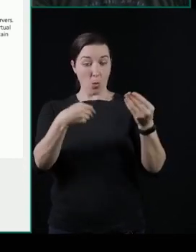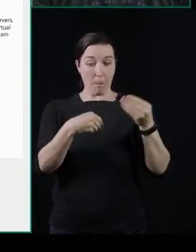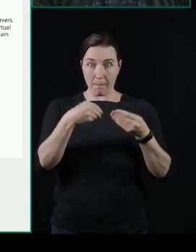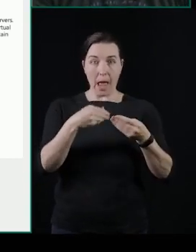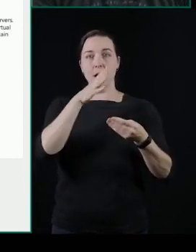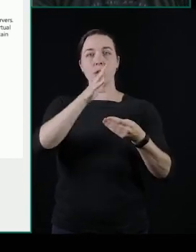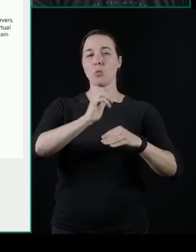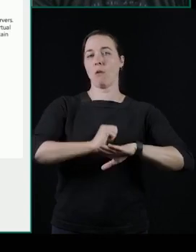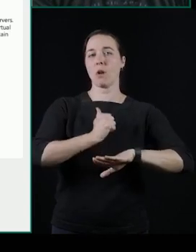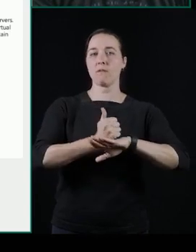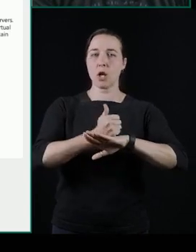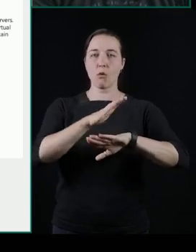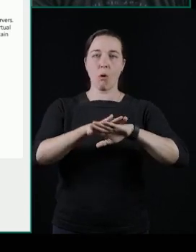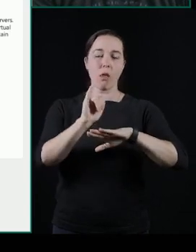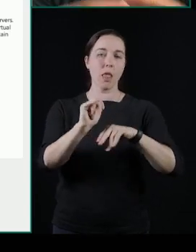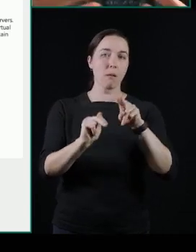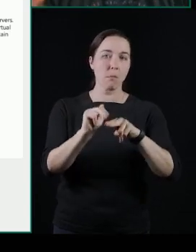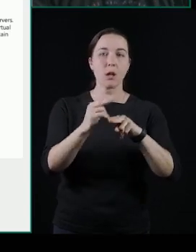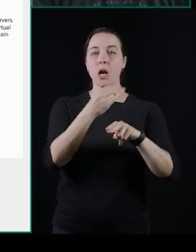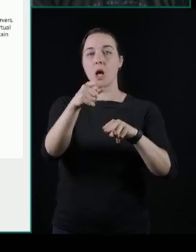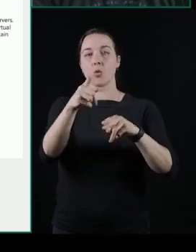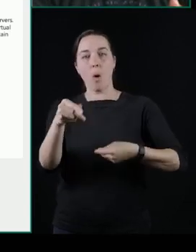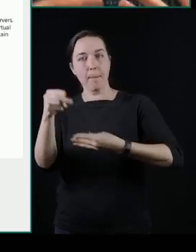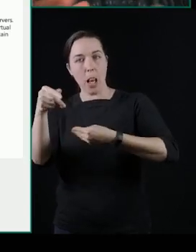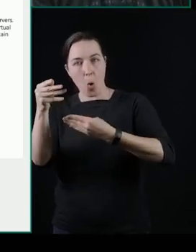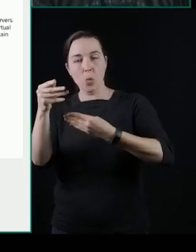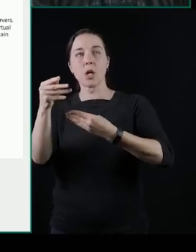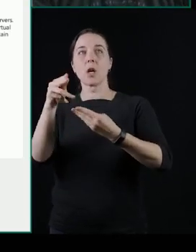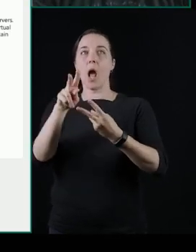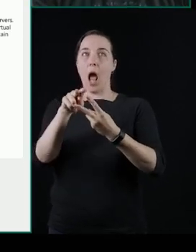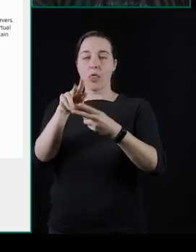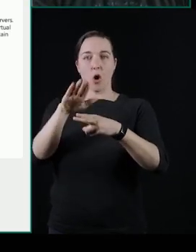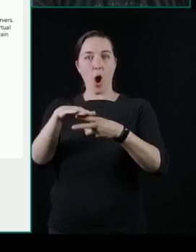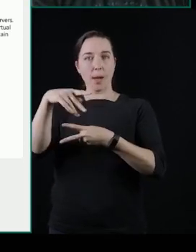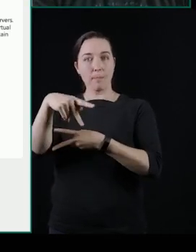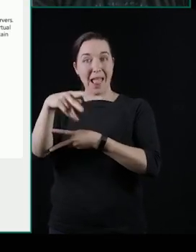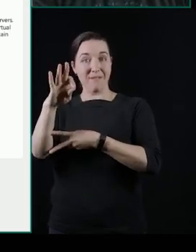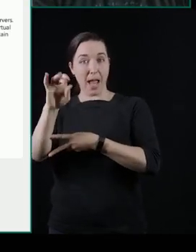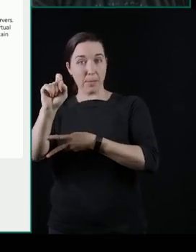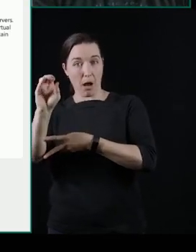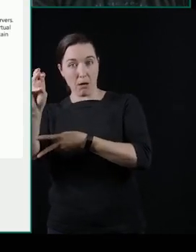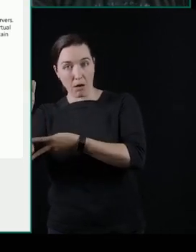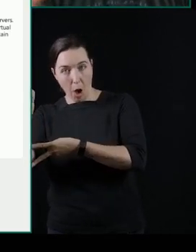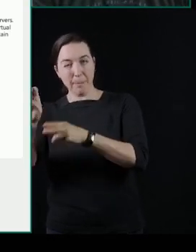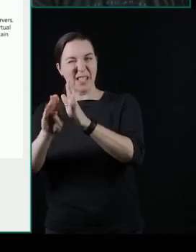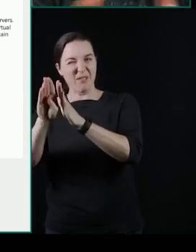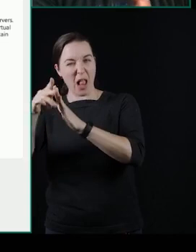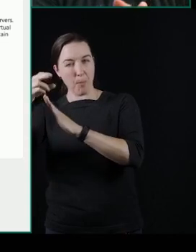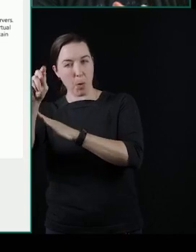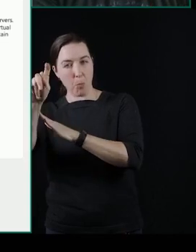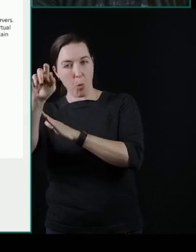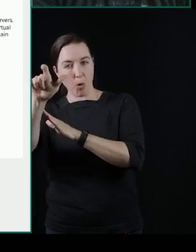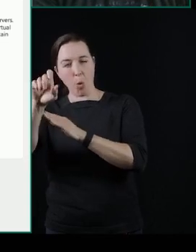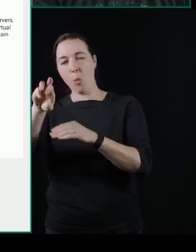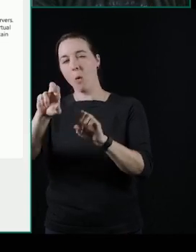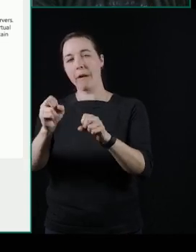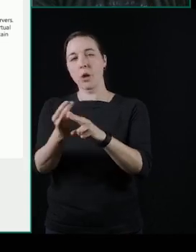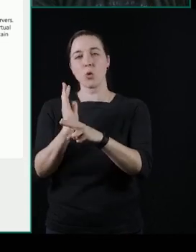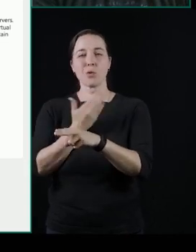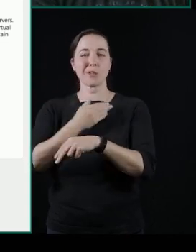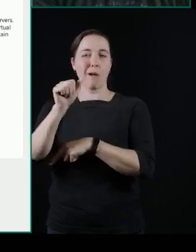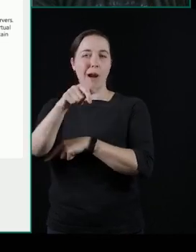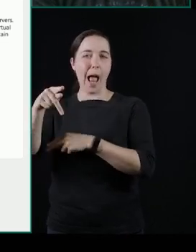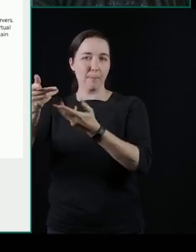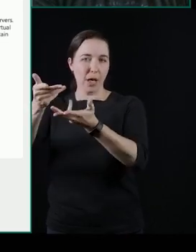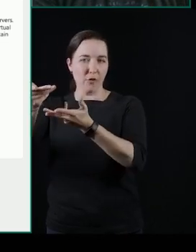you configure on the build, and you upload it either on the playfab.com developer portal, or you can use our application programming